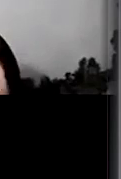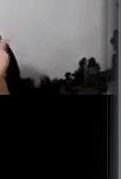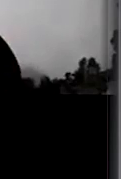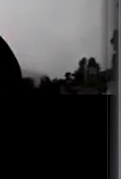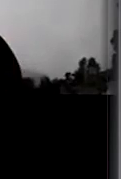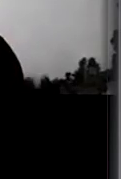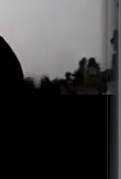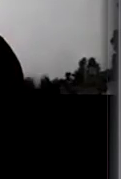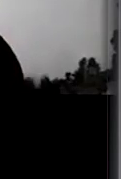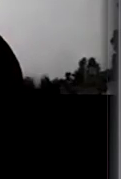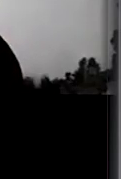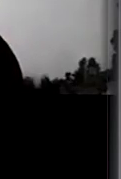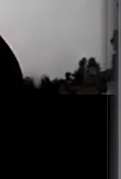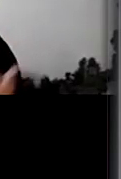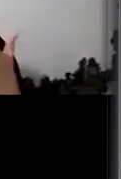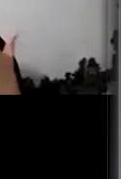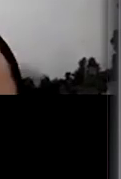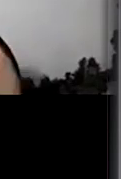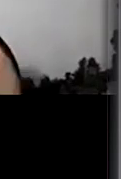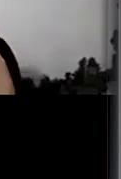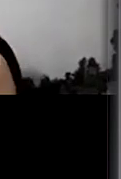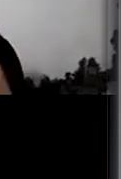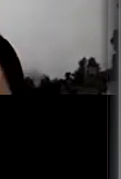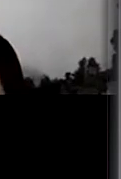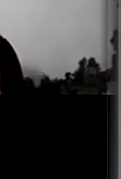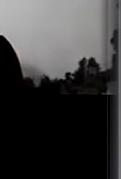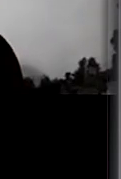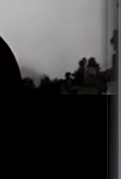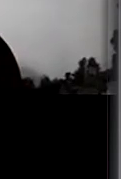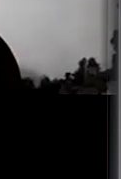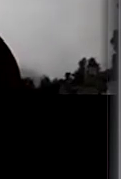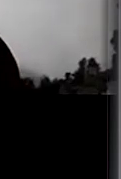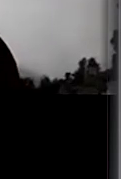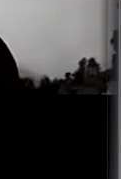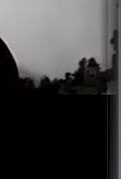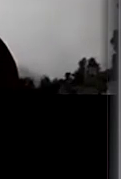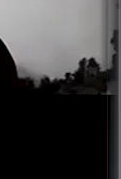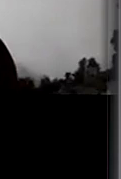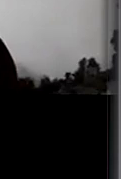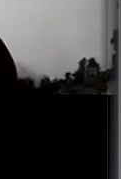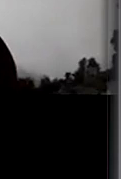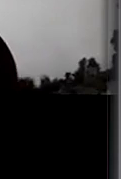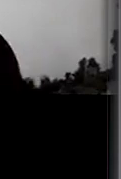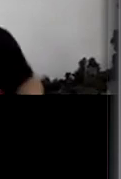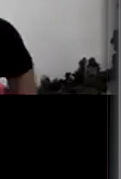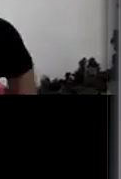Medyo may kulang siguro. Pero may question is,